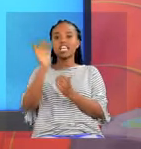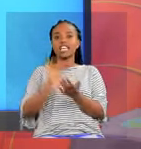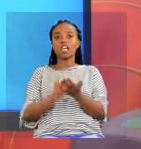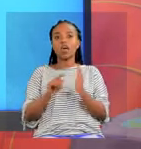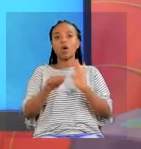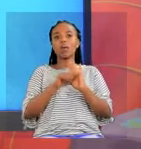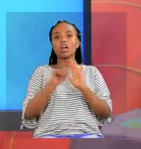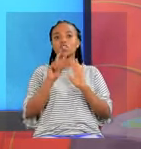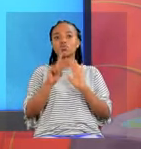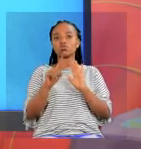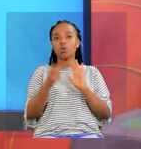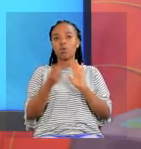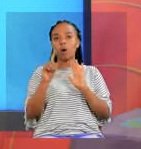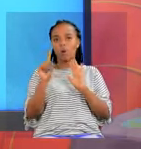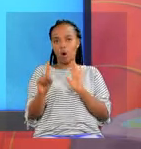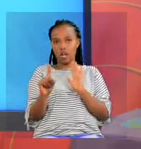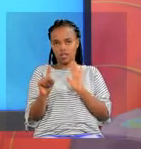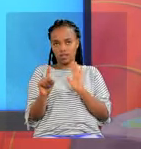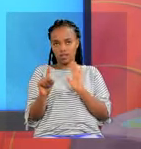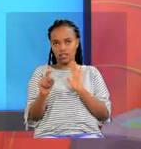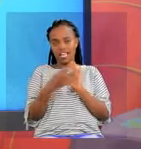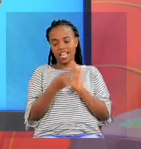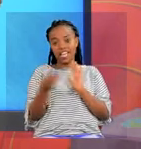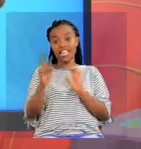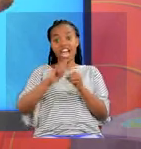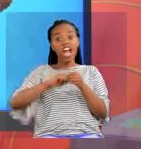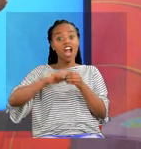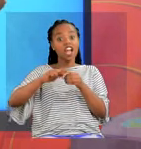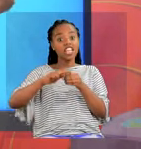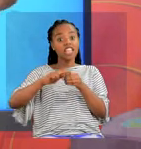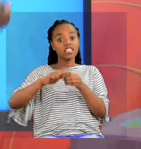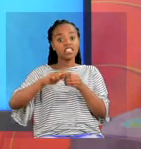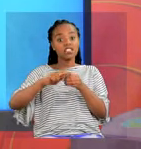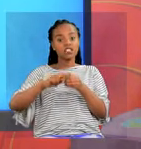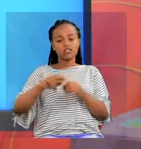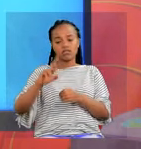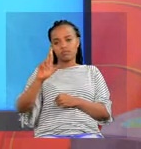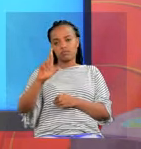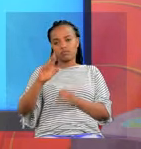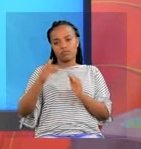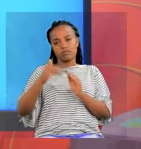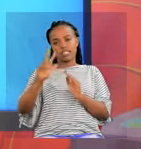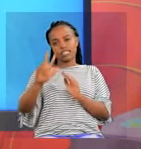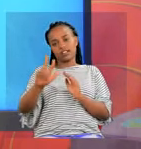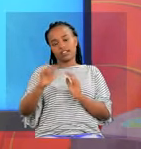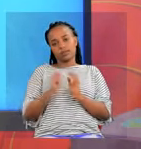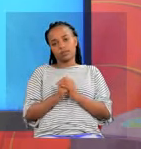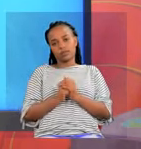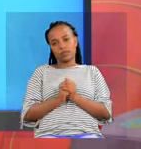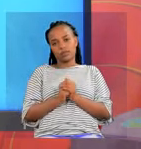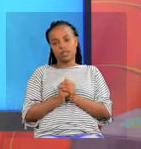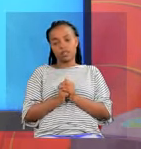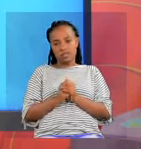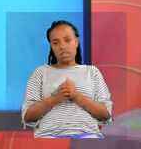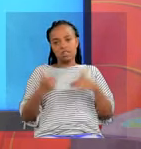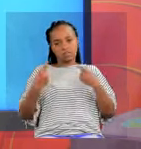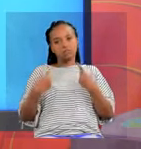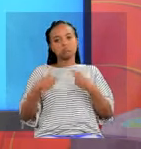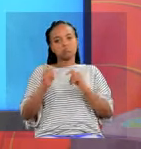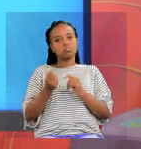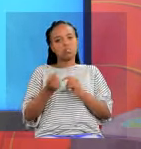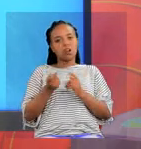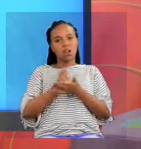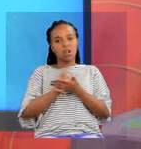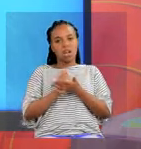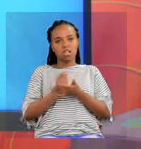center minus 2 comma 1 and radius 3. So to write equation of this